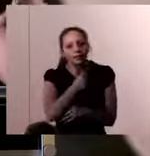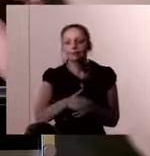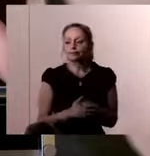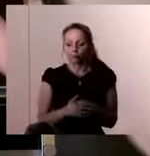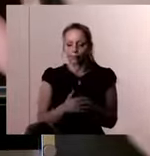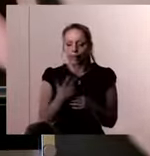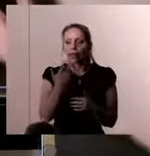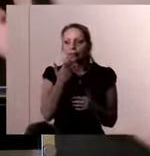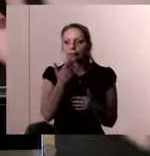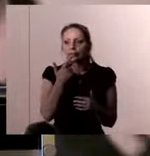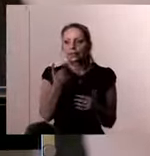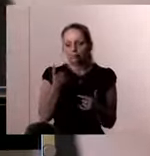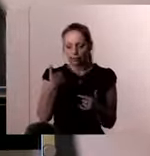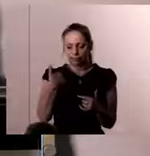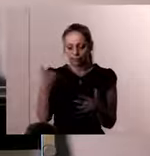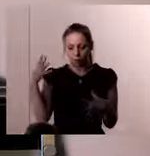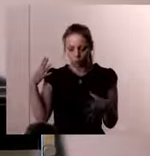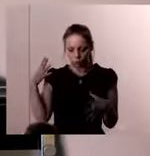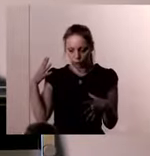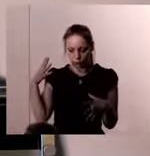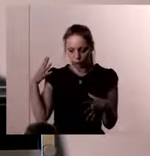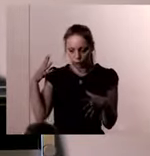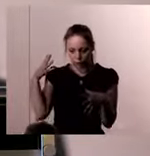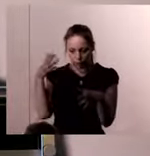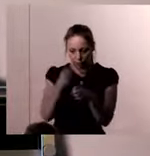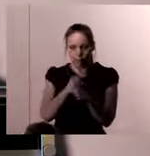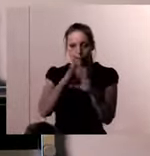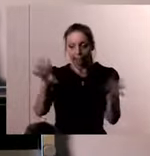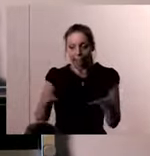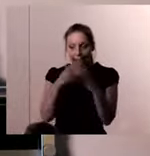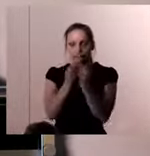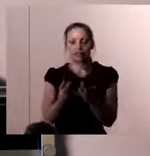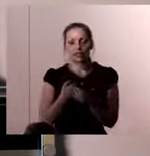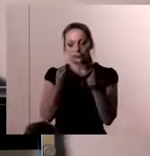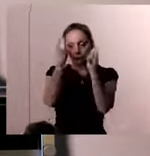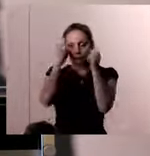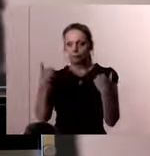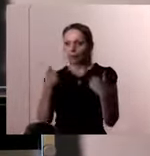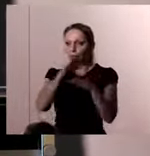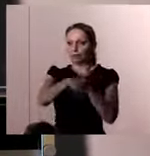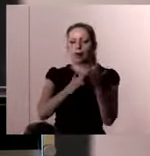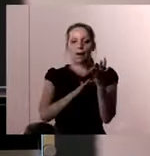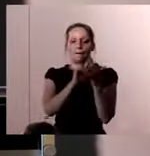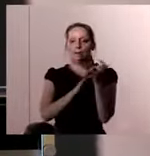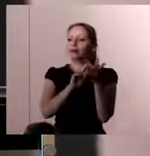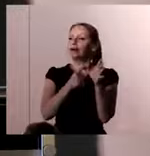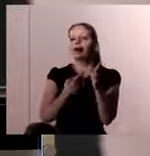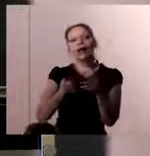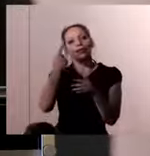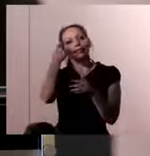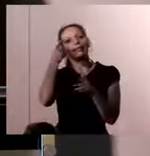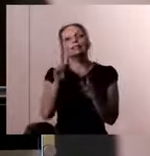I think if I were to sum up everything that I find worrying about the media, I think about it as